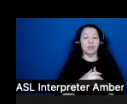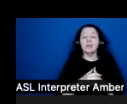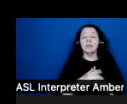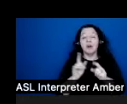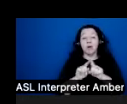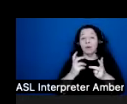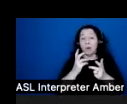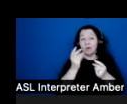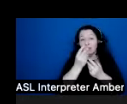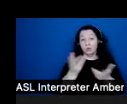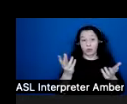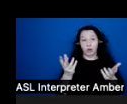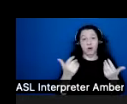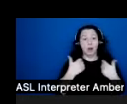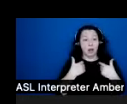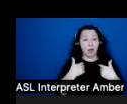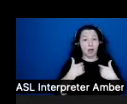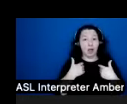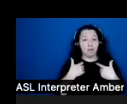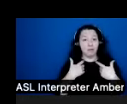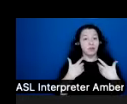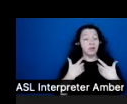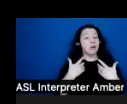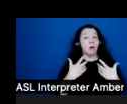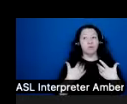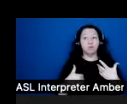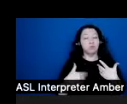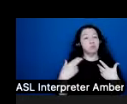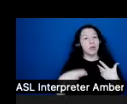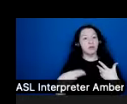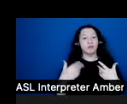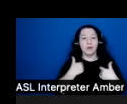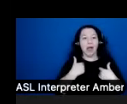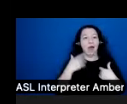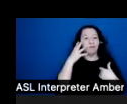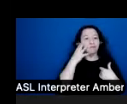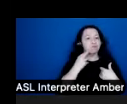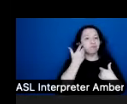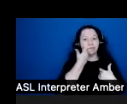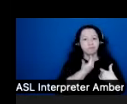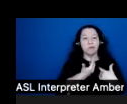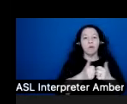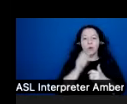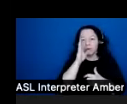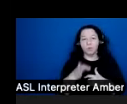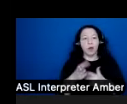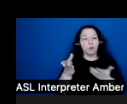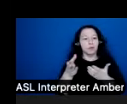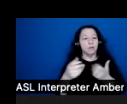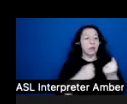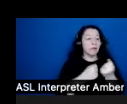share that I have a long background in direct service and advocacy, both at